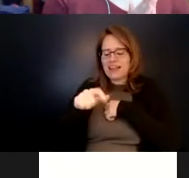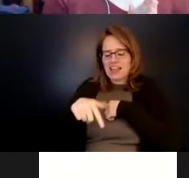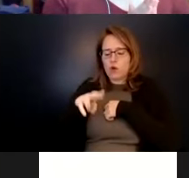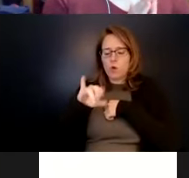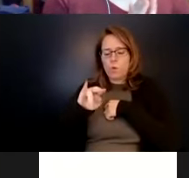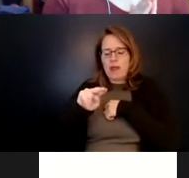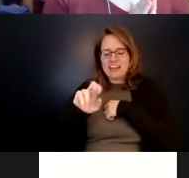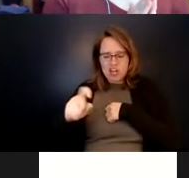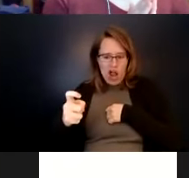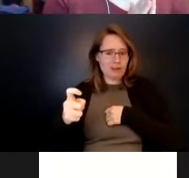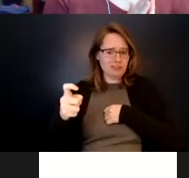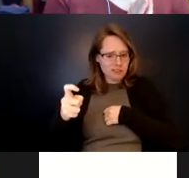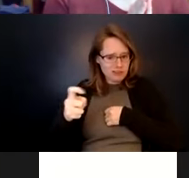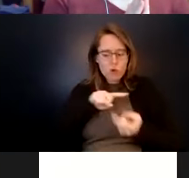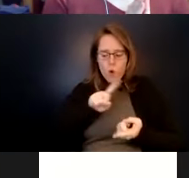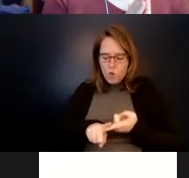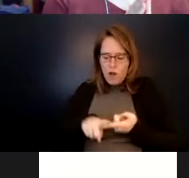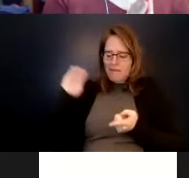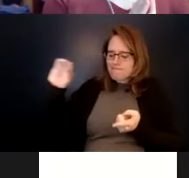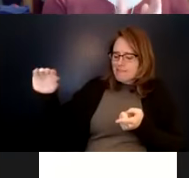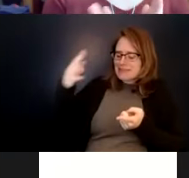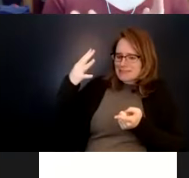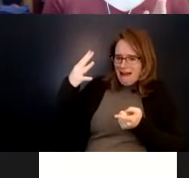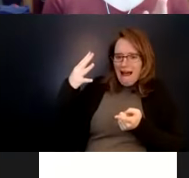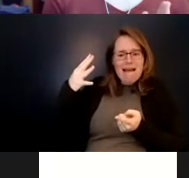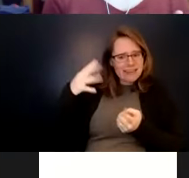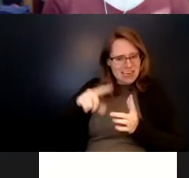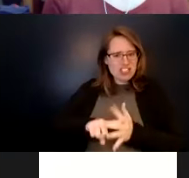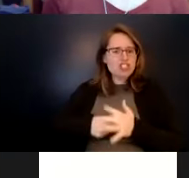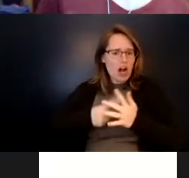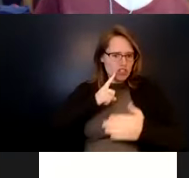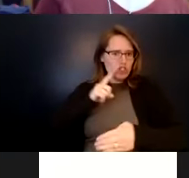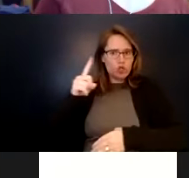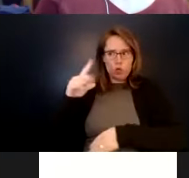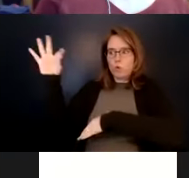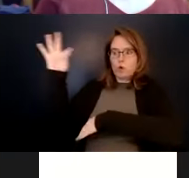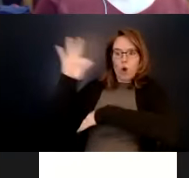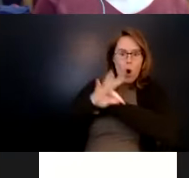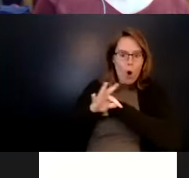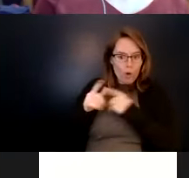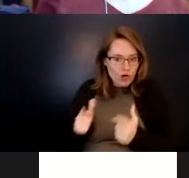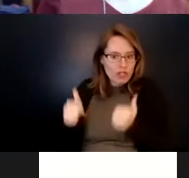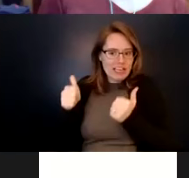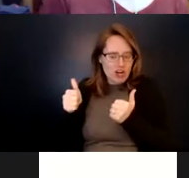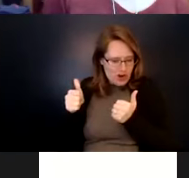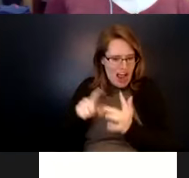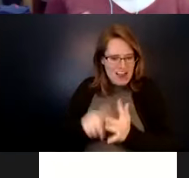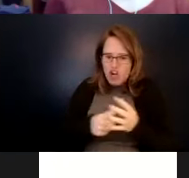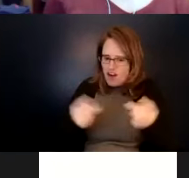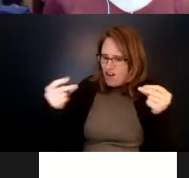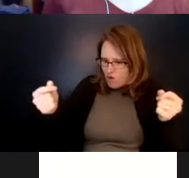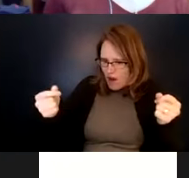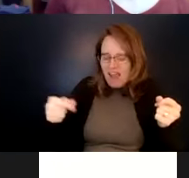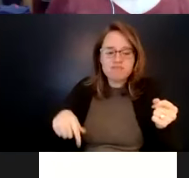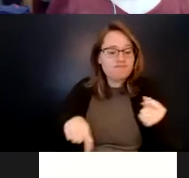really when the sun really starts to go down earlier. I start right away, so that by the time